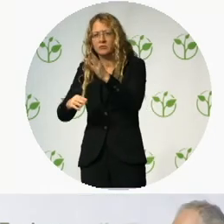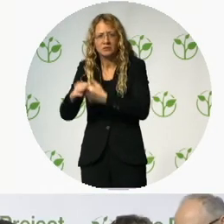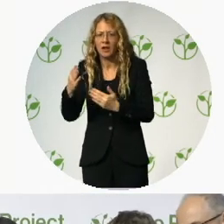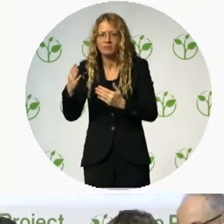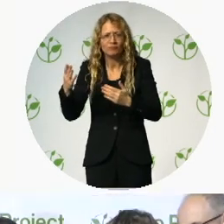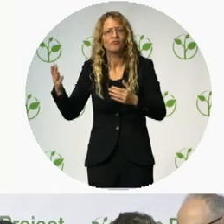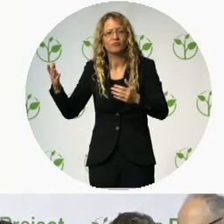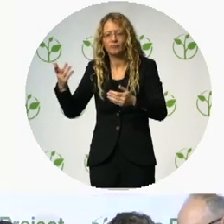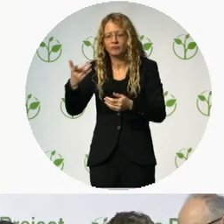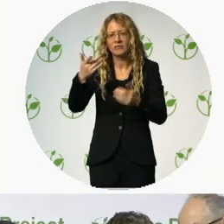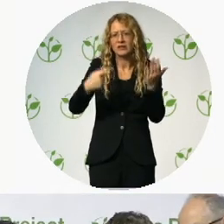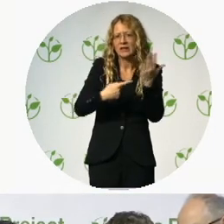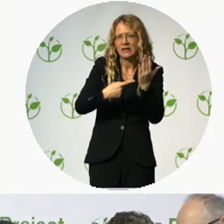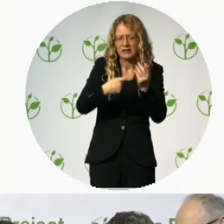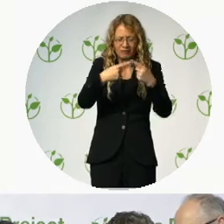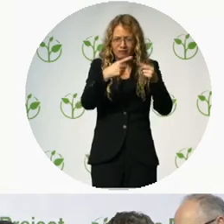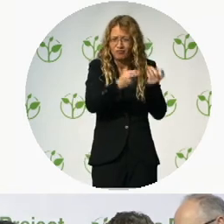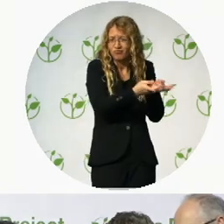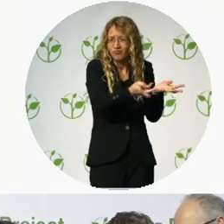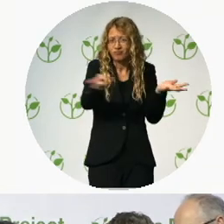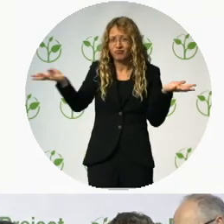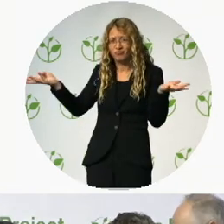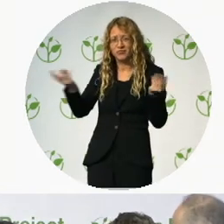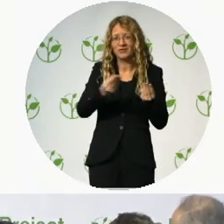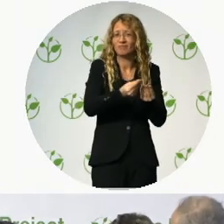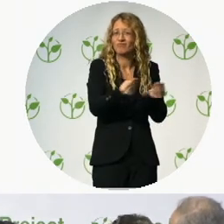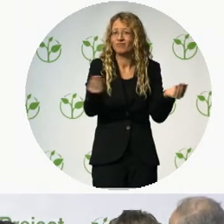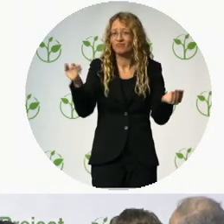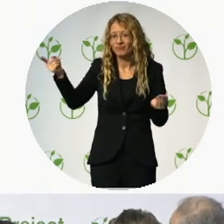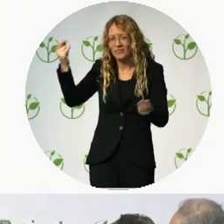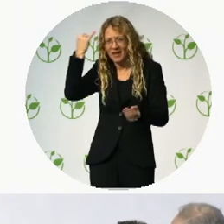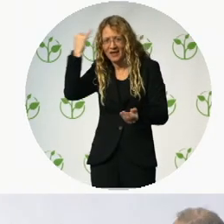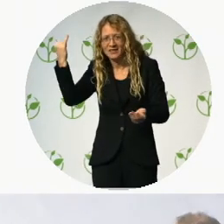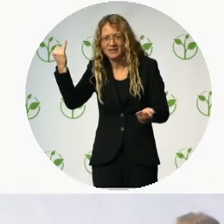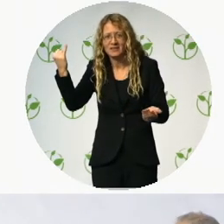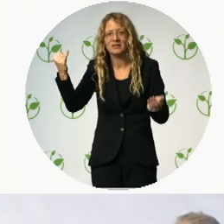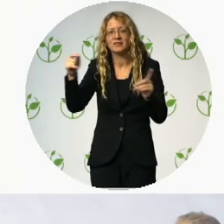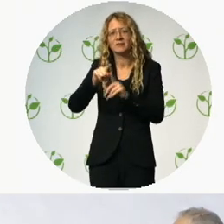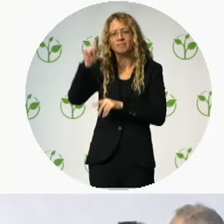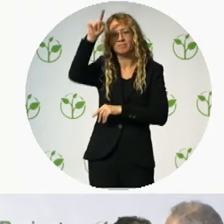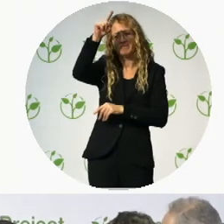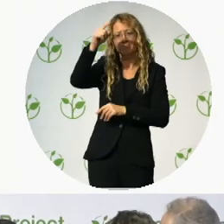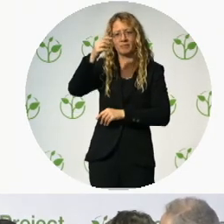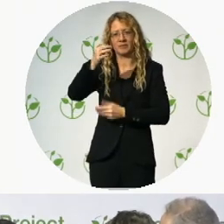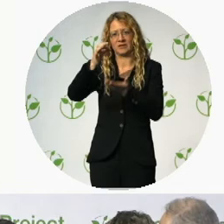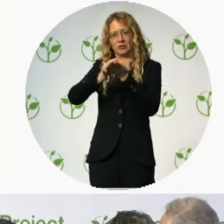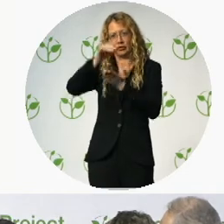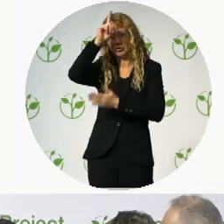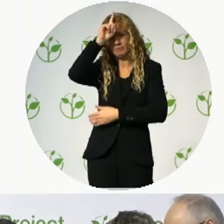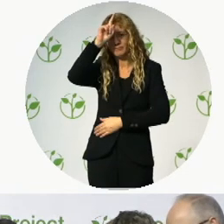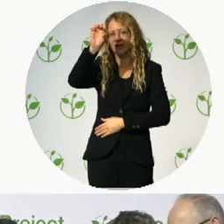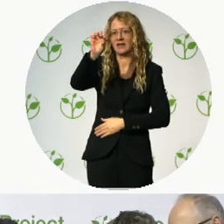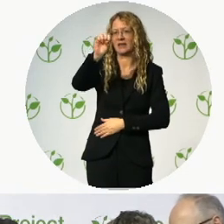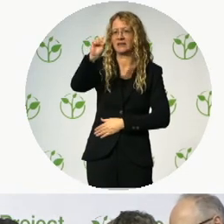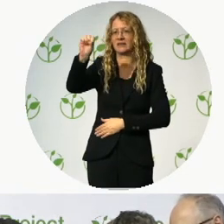One of its services helps E.ON, a German utility company based in Essen, to better communicate with all of its customers.